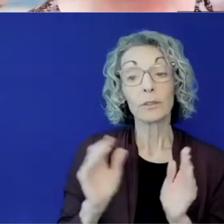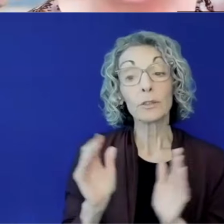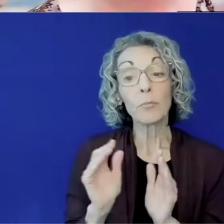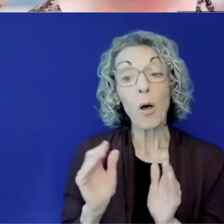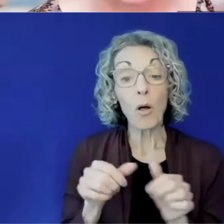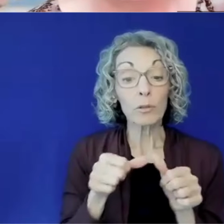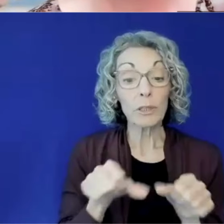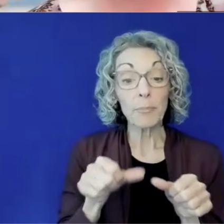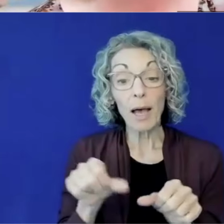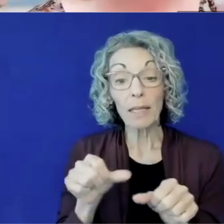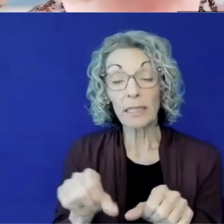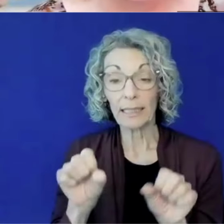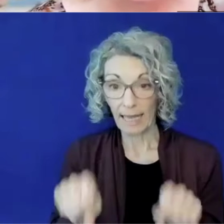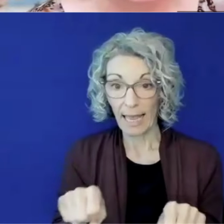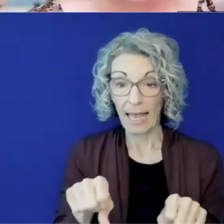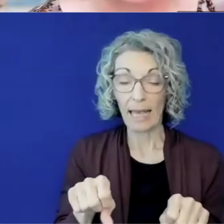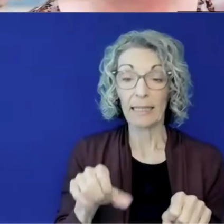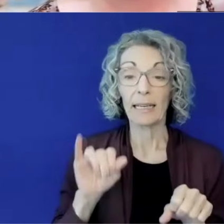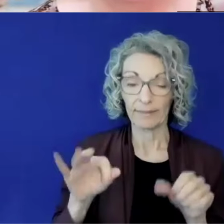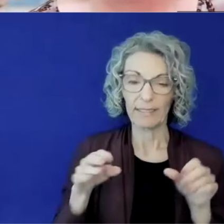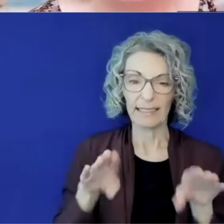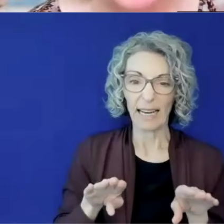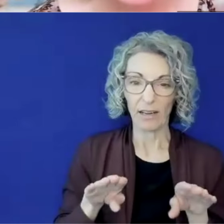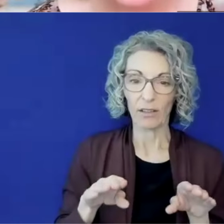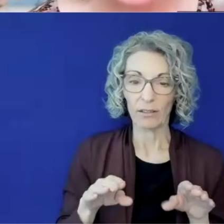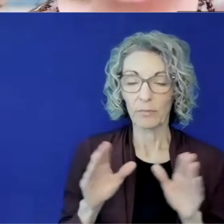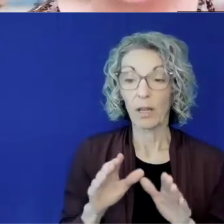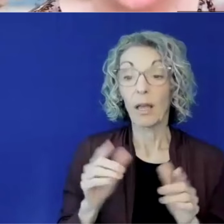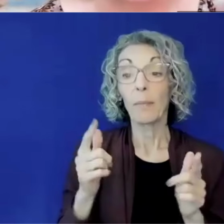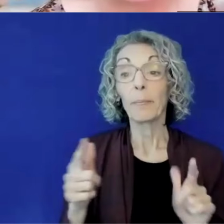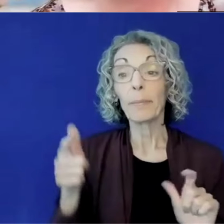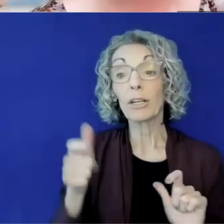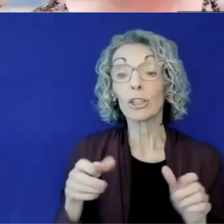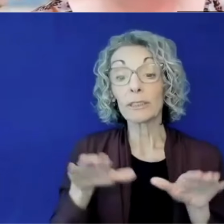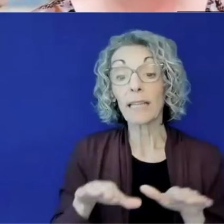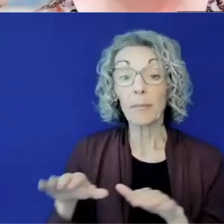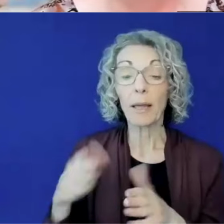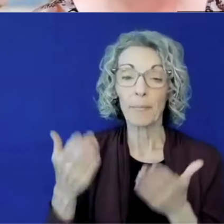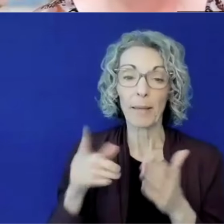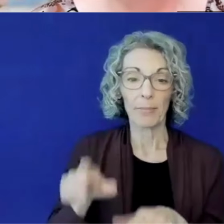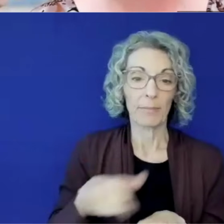deposited into the ABLE account. Larger settlements, you might need to set up a trust.